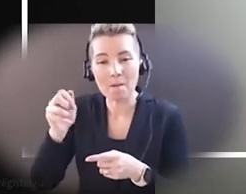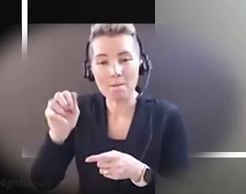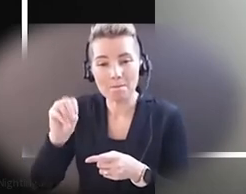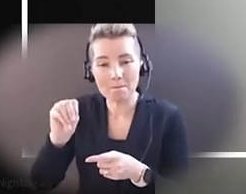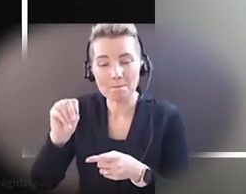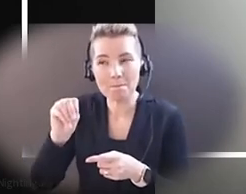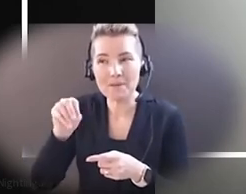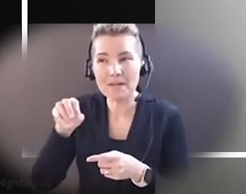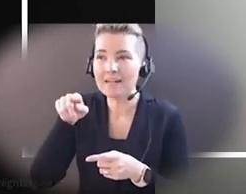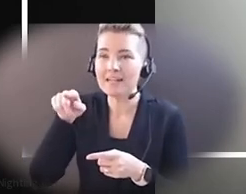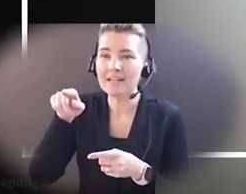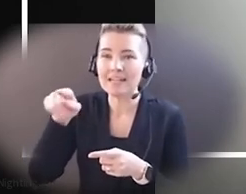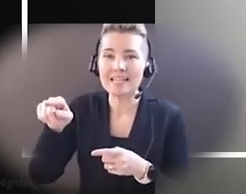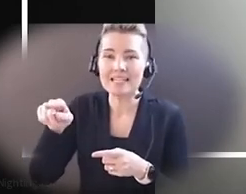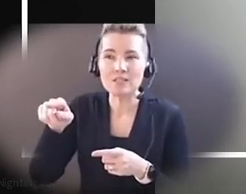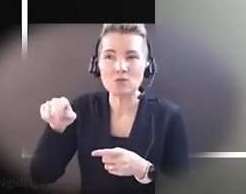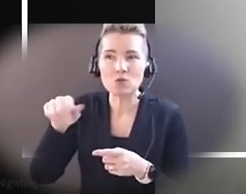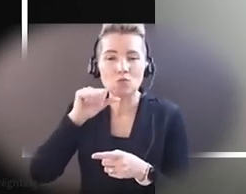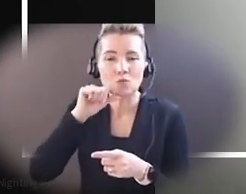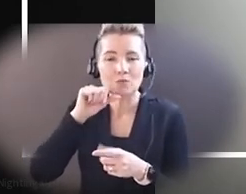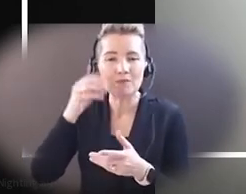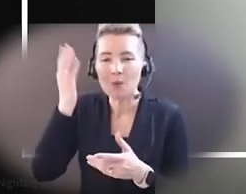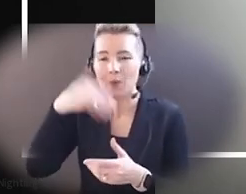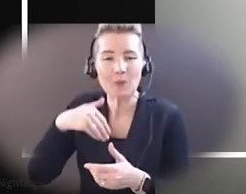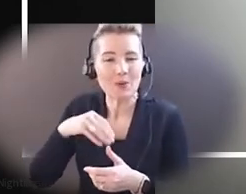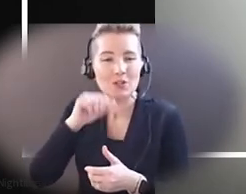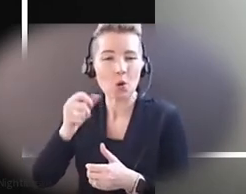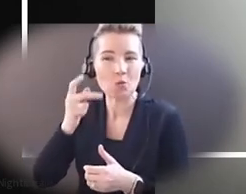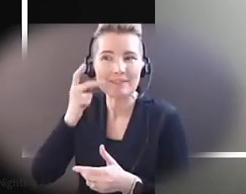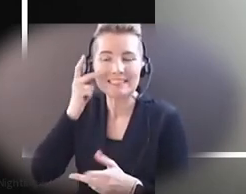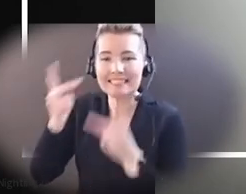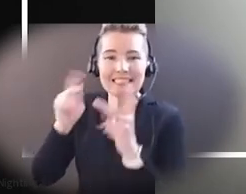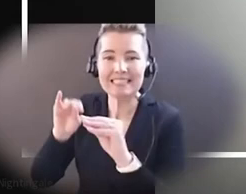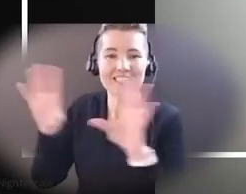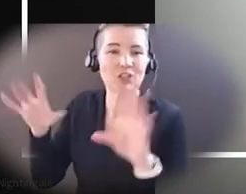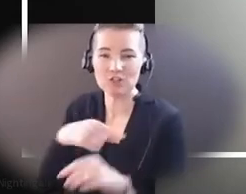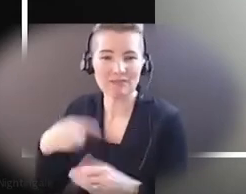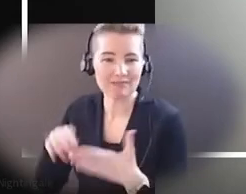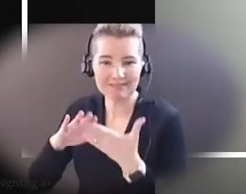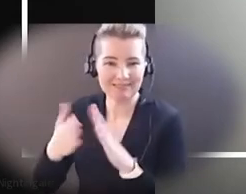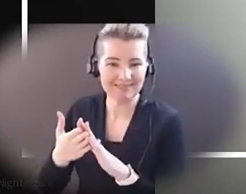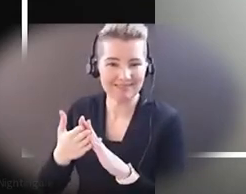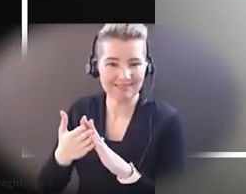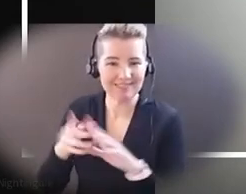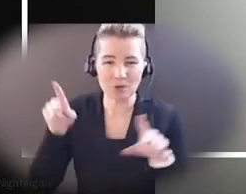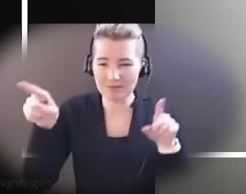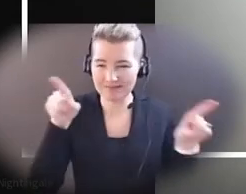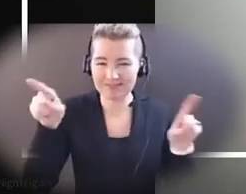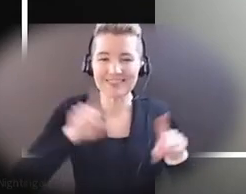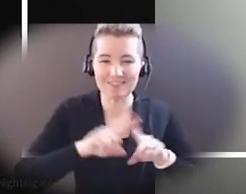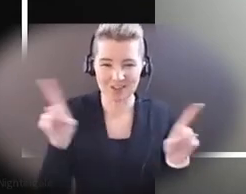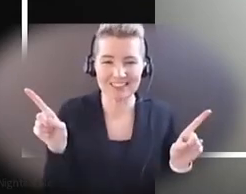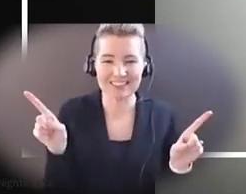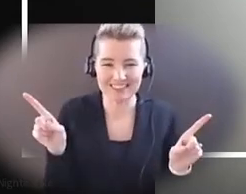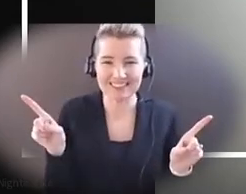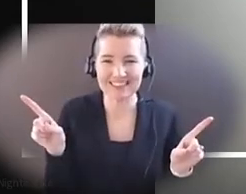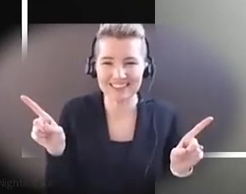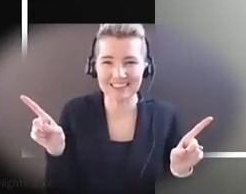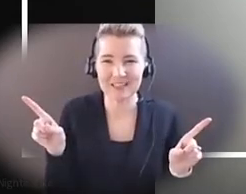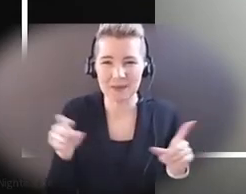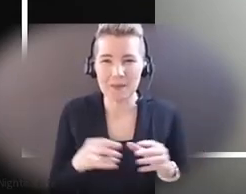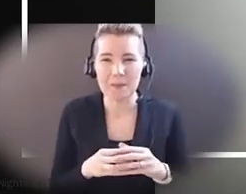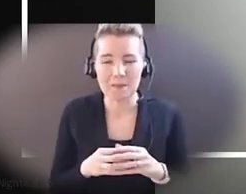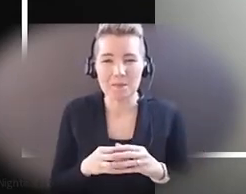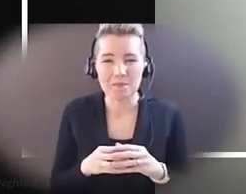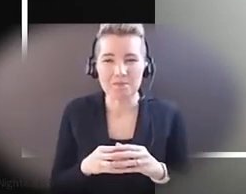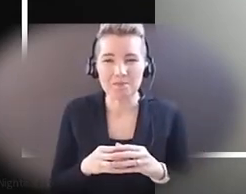you just don't really see it right away. And so that's just the really interesting part about those two different Chinatowns, and how you can see that